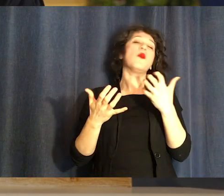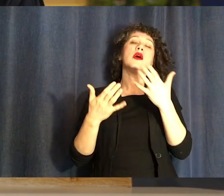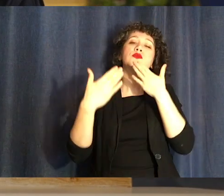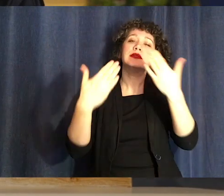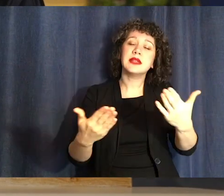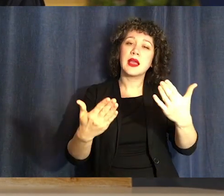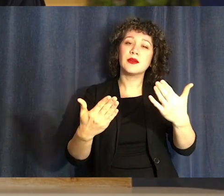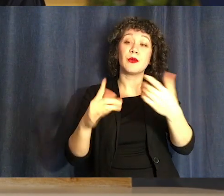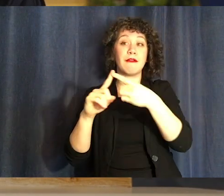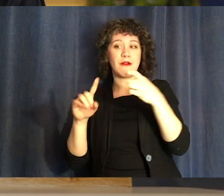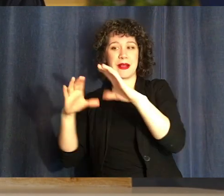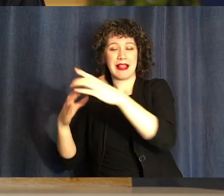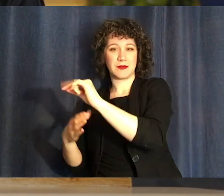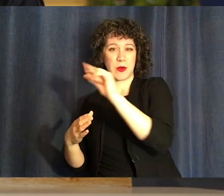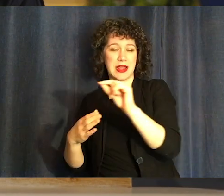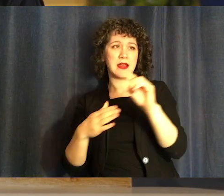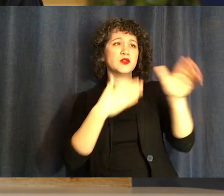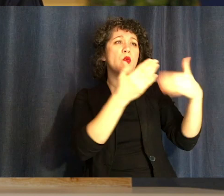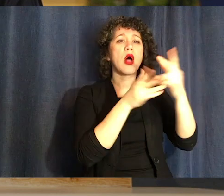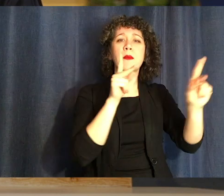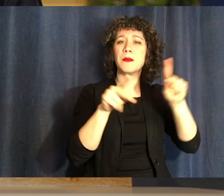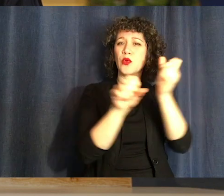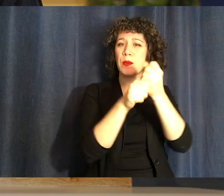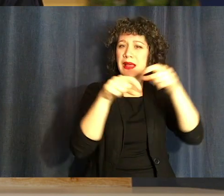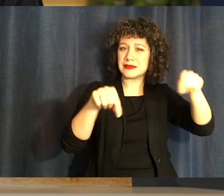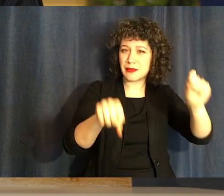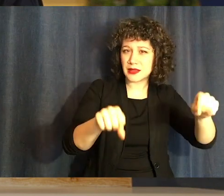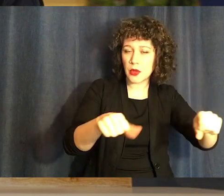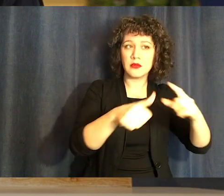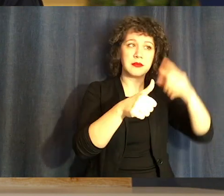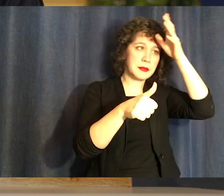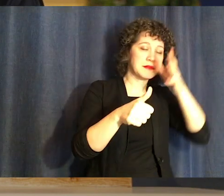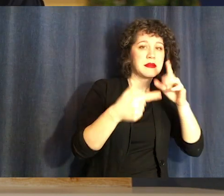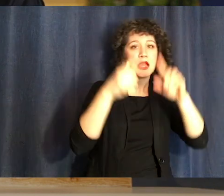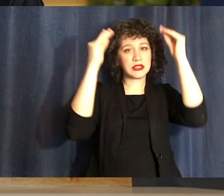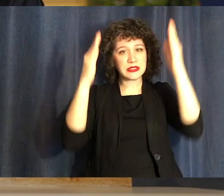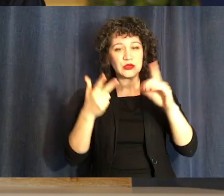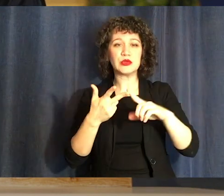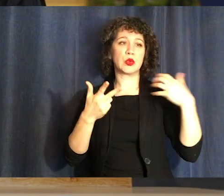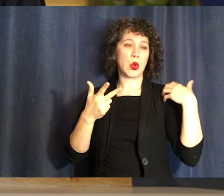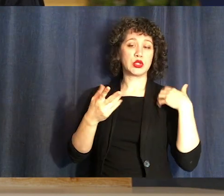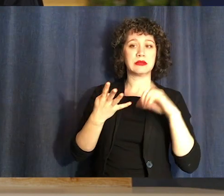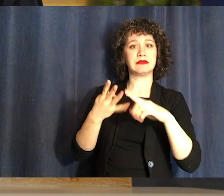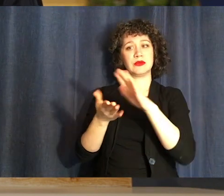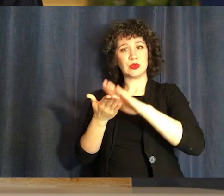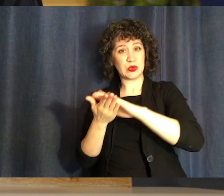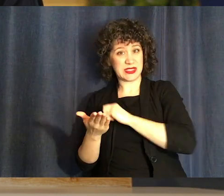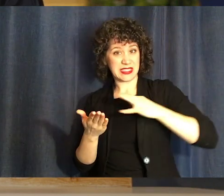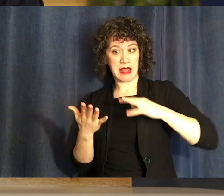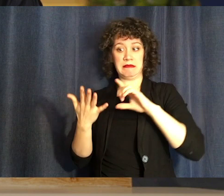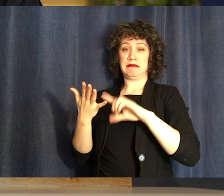thanks to everyone who has made this possible. Parents, teachers, coaches, school staff, especially the custodians who clean up after all our